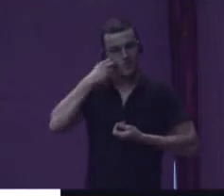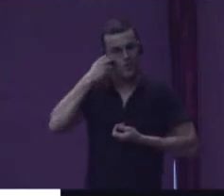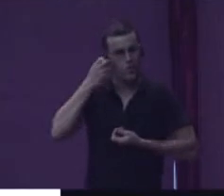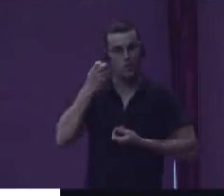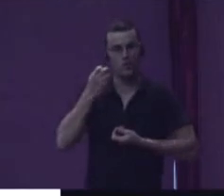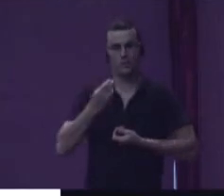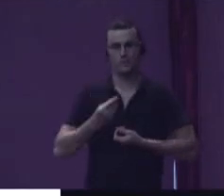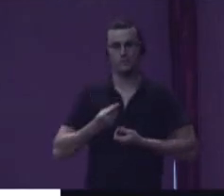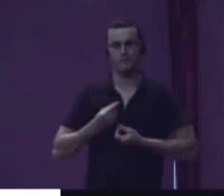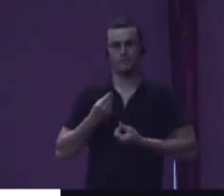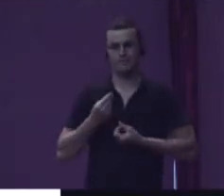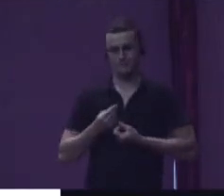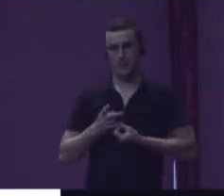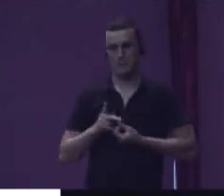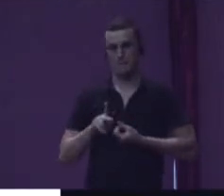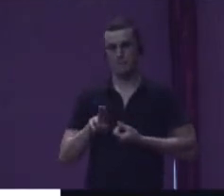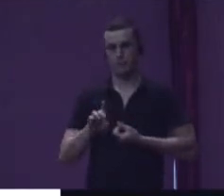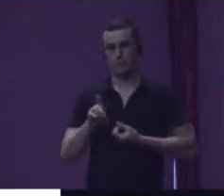So